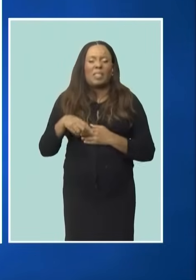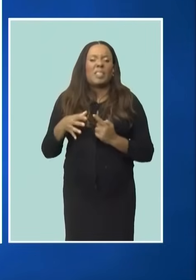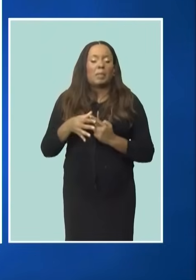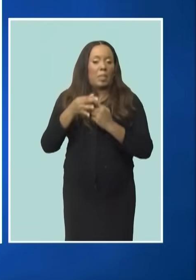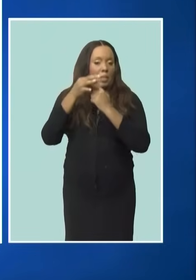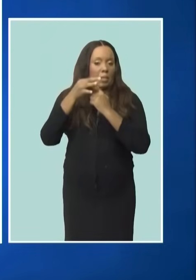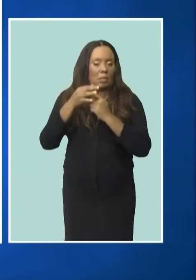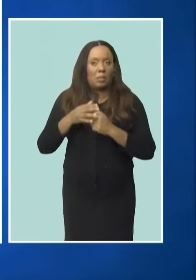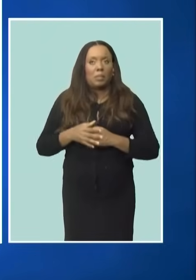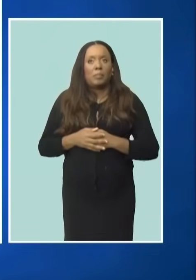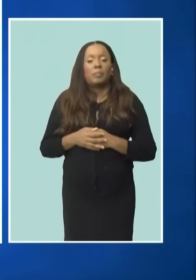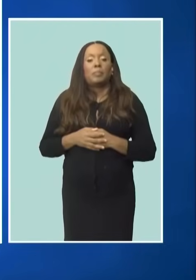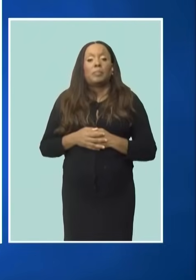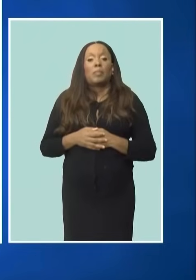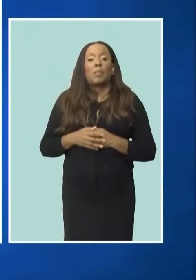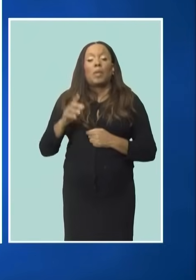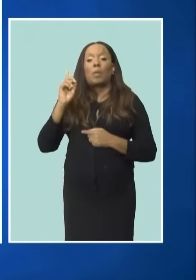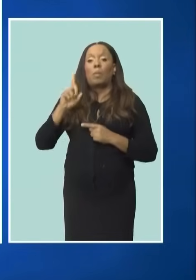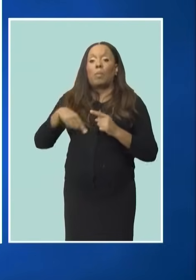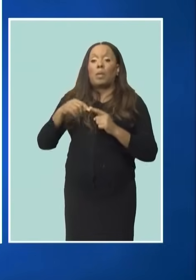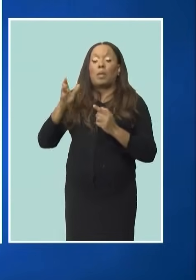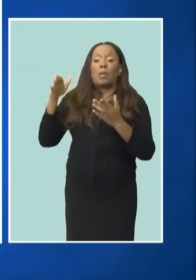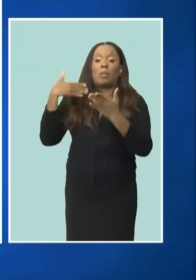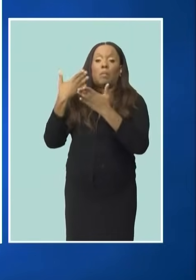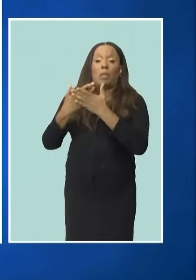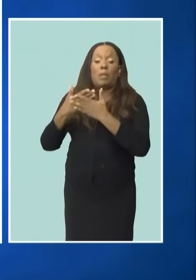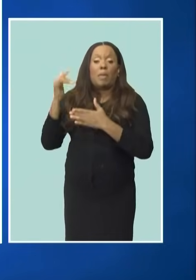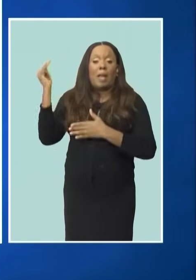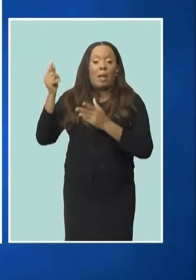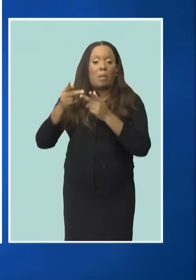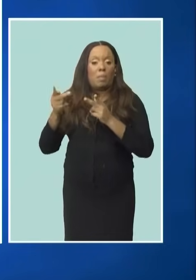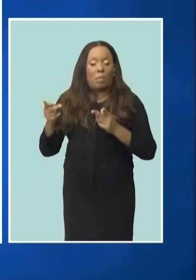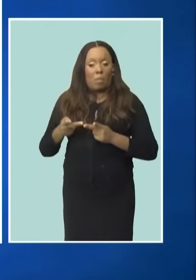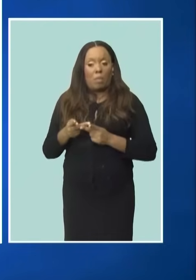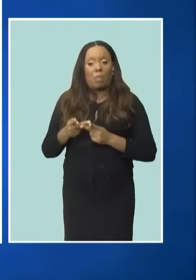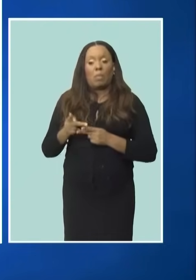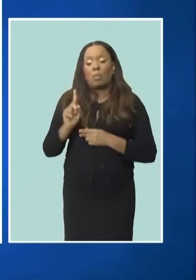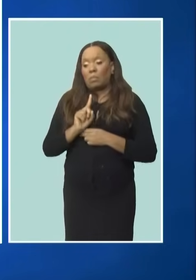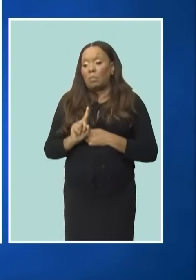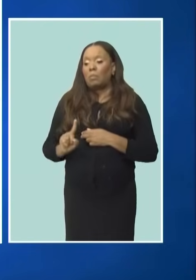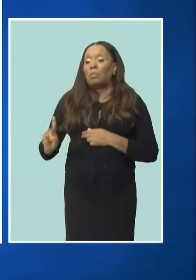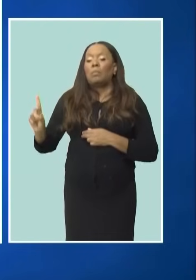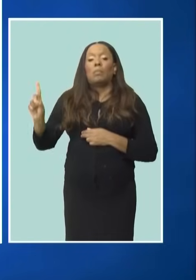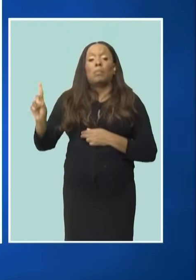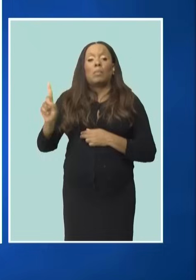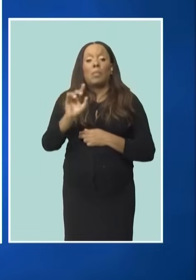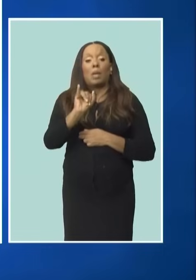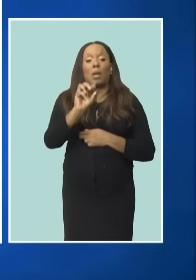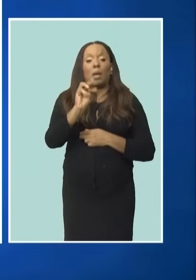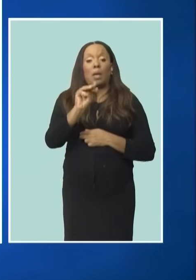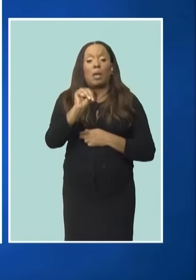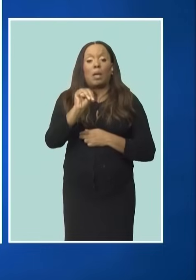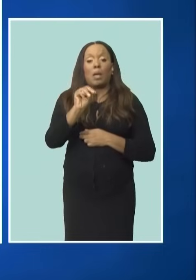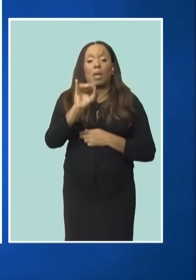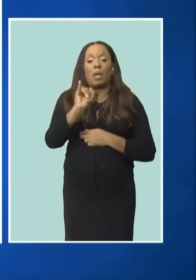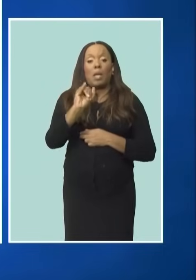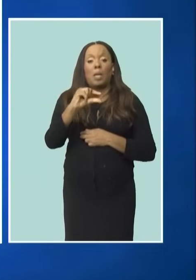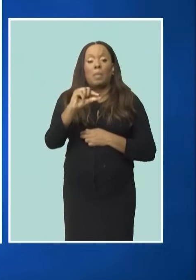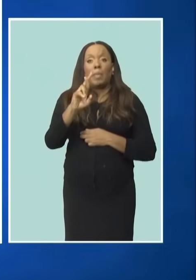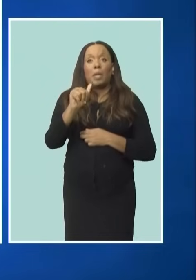get to that airport, you present yourself to the immigration, you're going to automatically be given indefinite